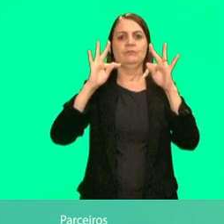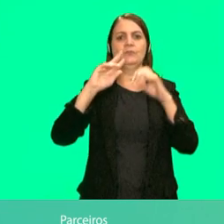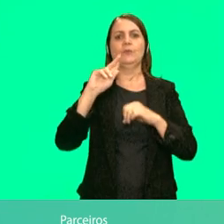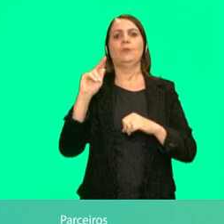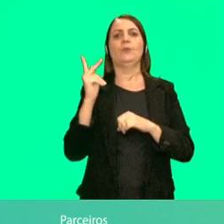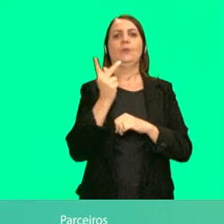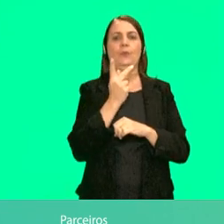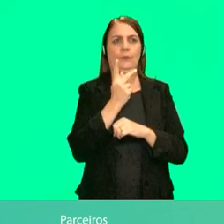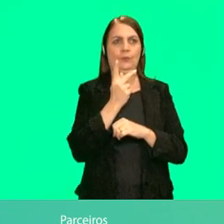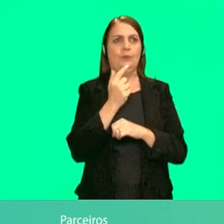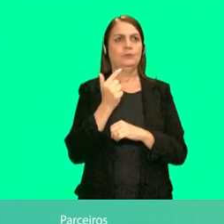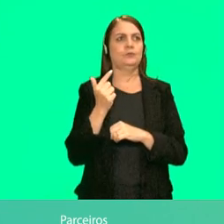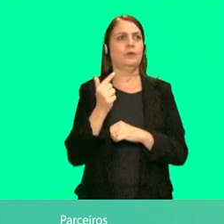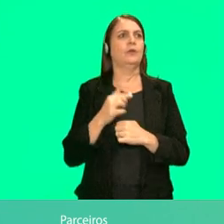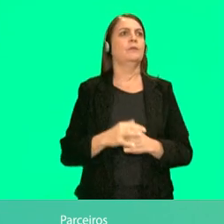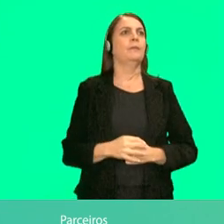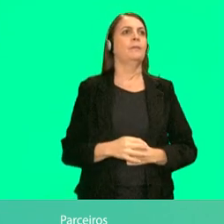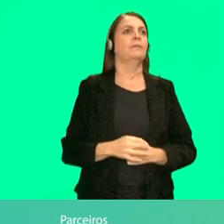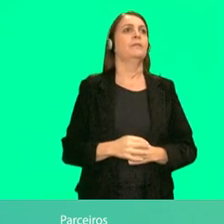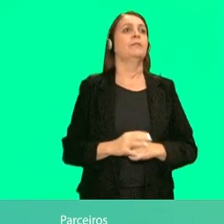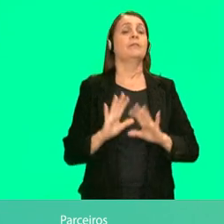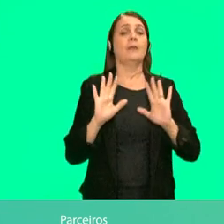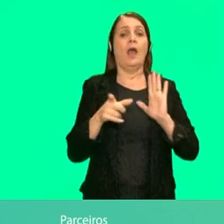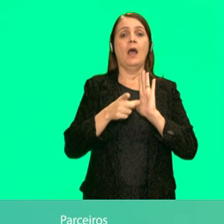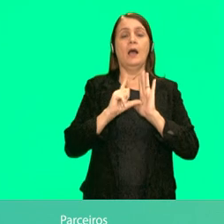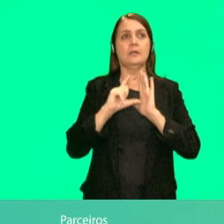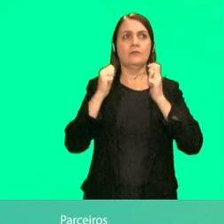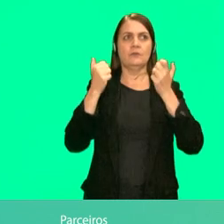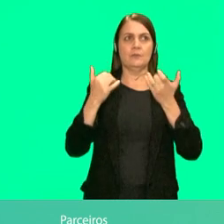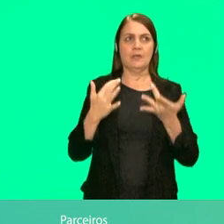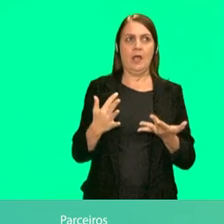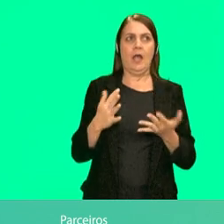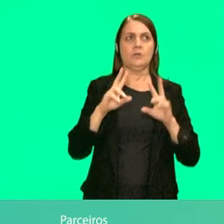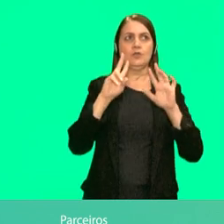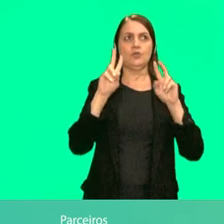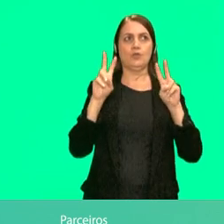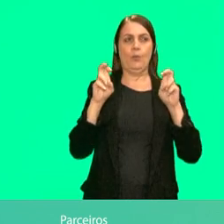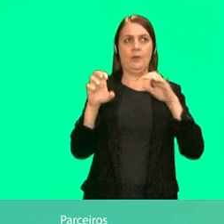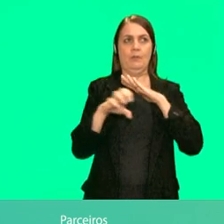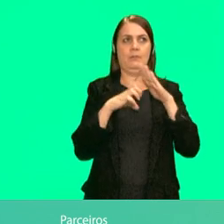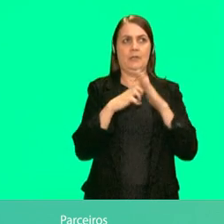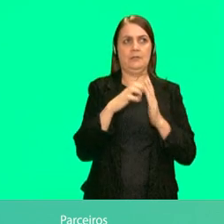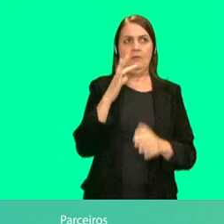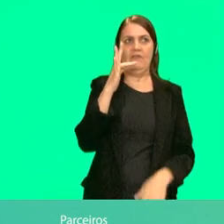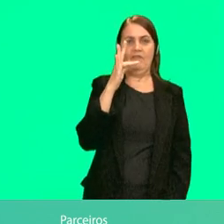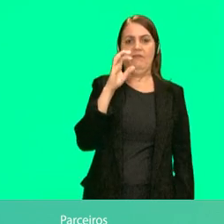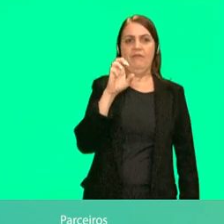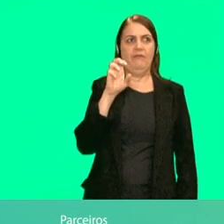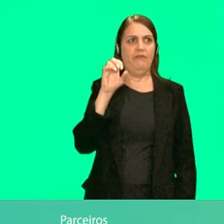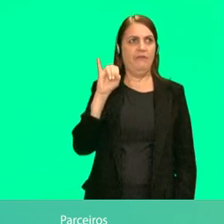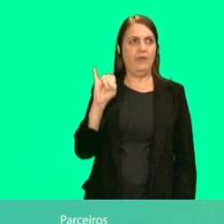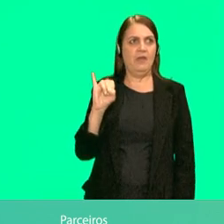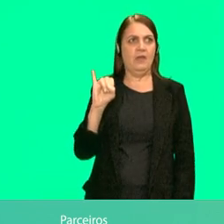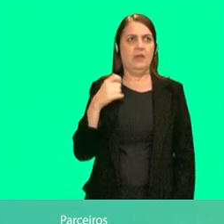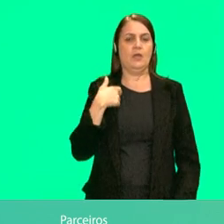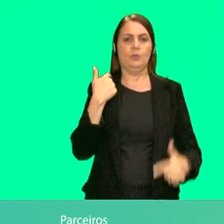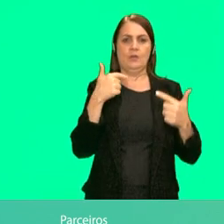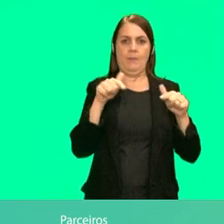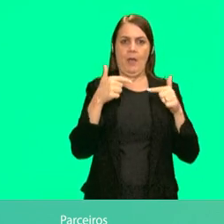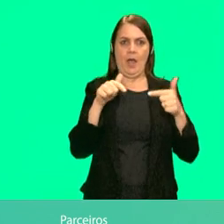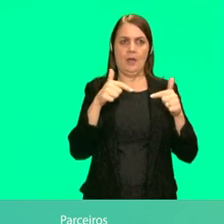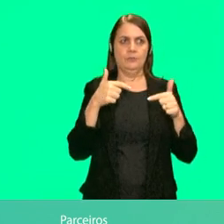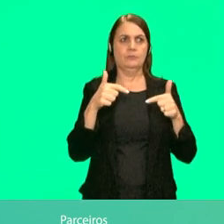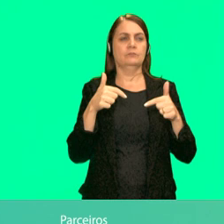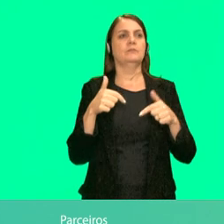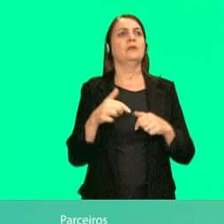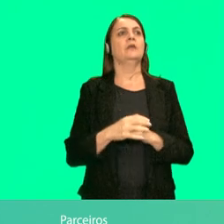hydrogen. Well, my presentation is about my work. I'm a professor for the chemical engineer